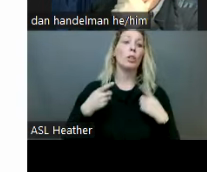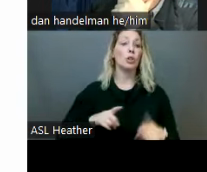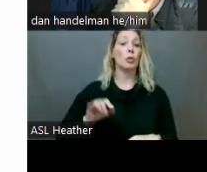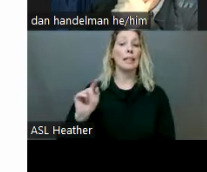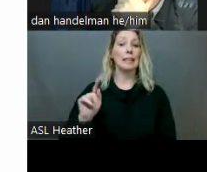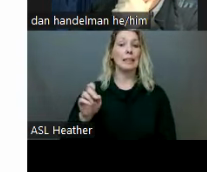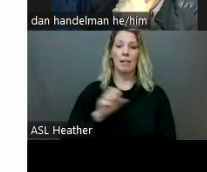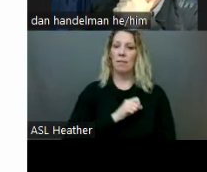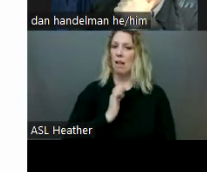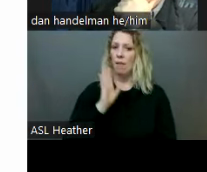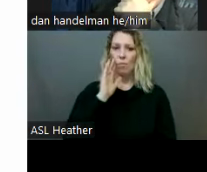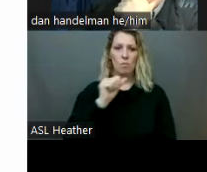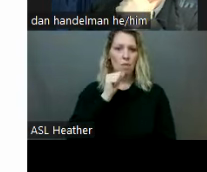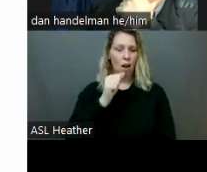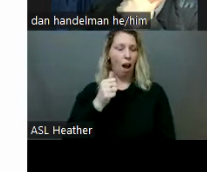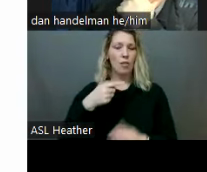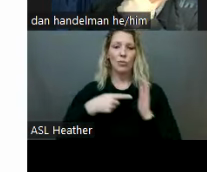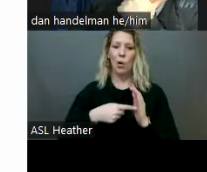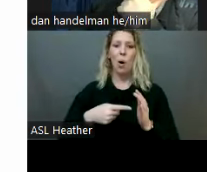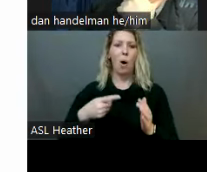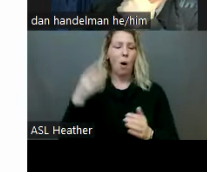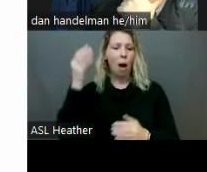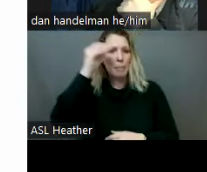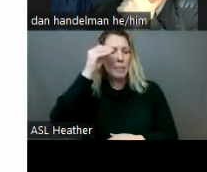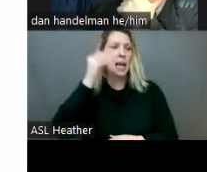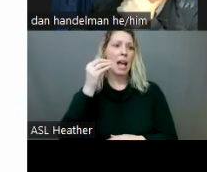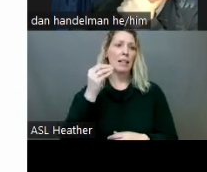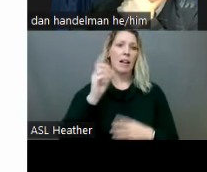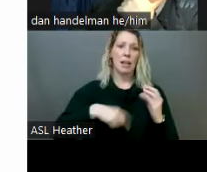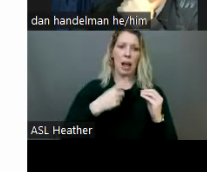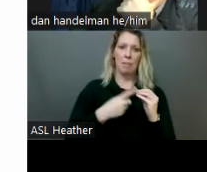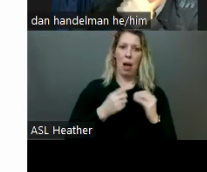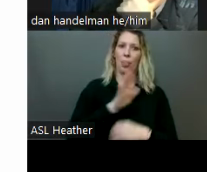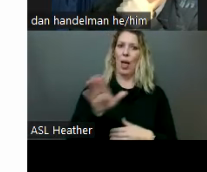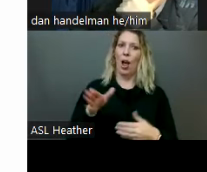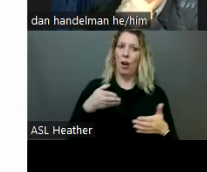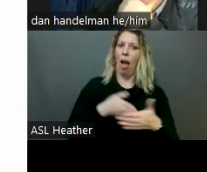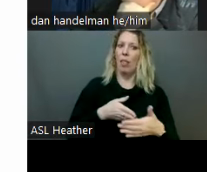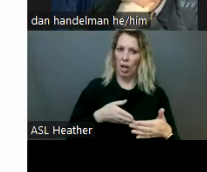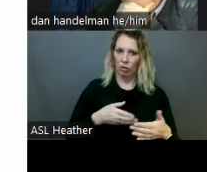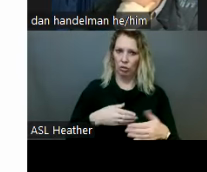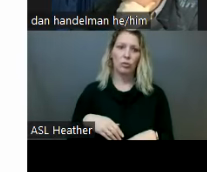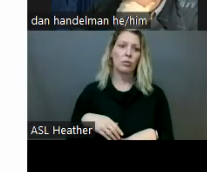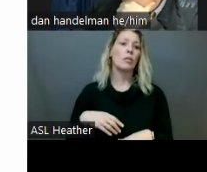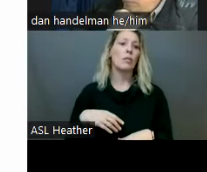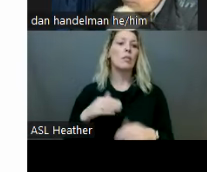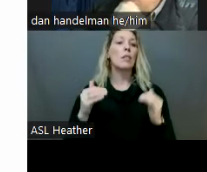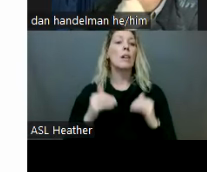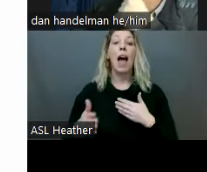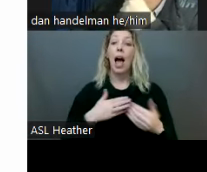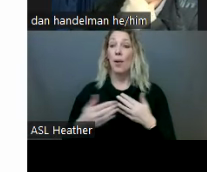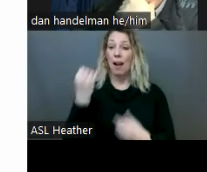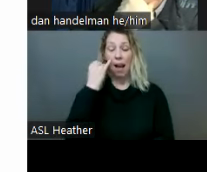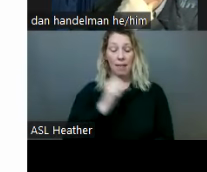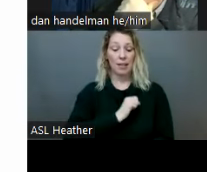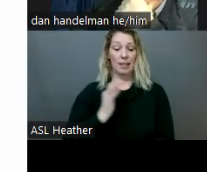shall not express opinions about the complainant or the truth or merit of their allegations. A2, however, if the